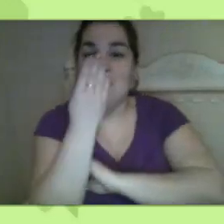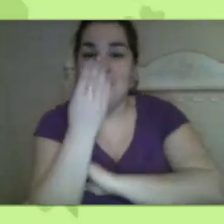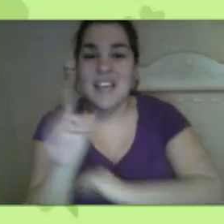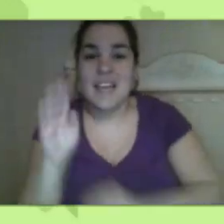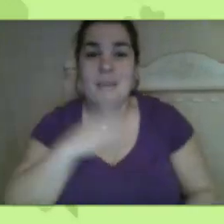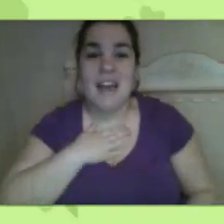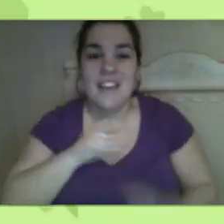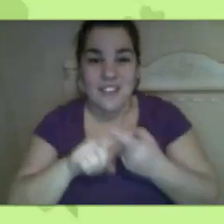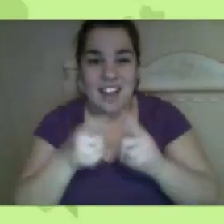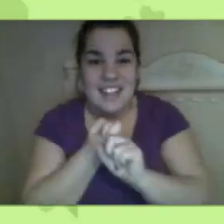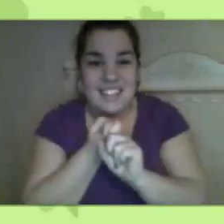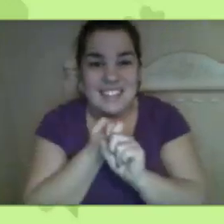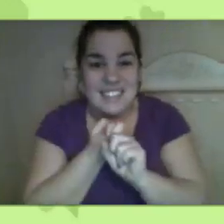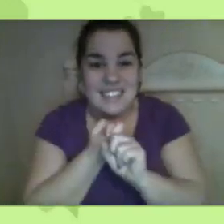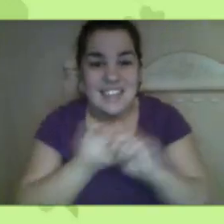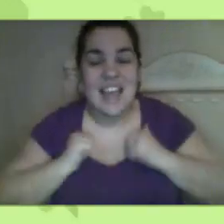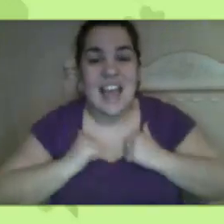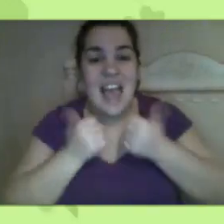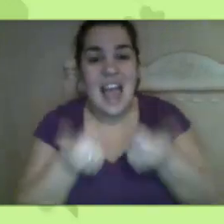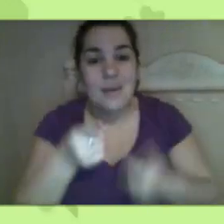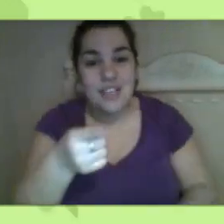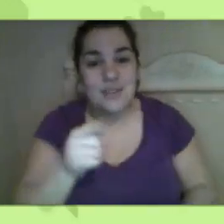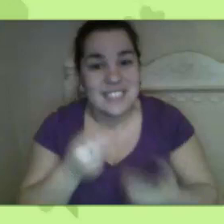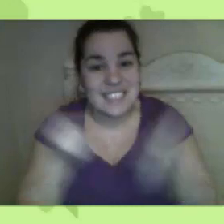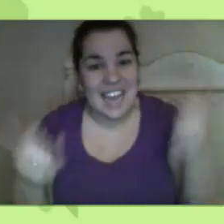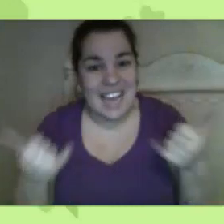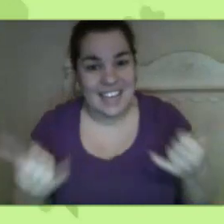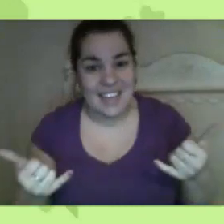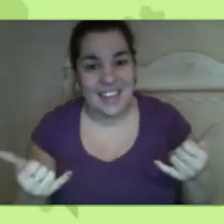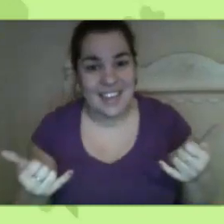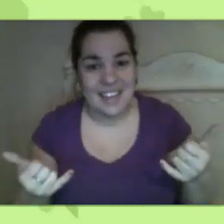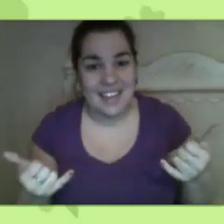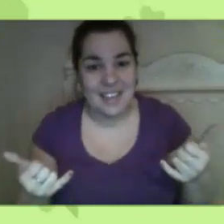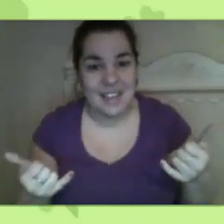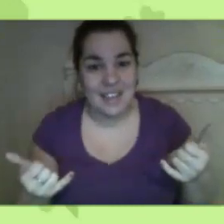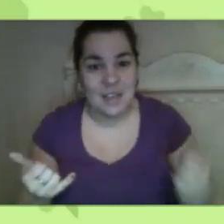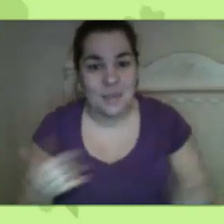Good morning, my friends. How are you today?